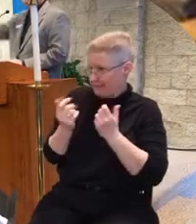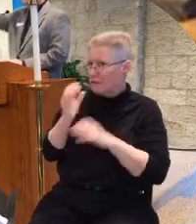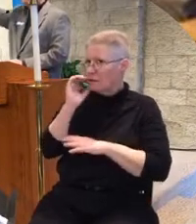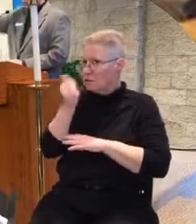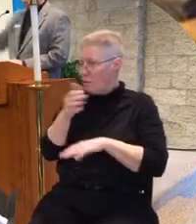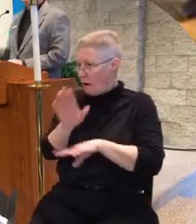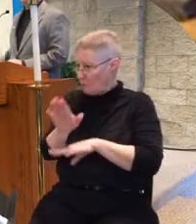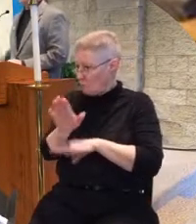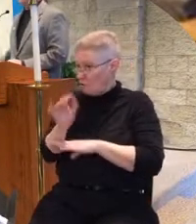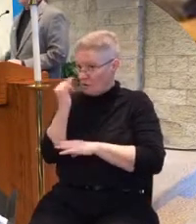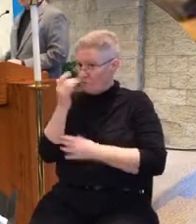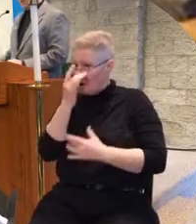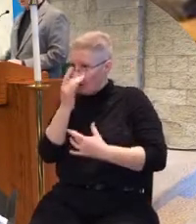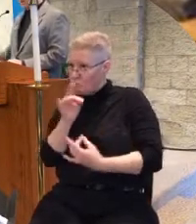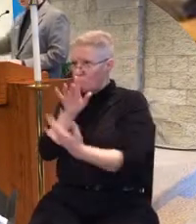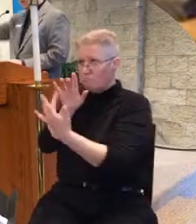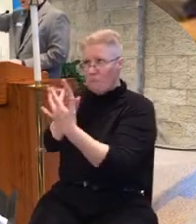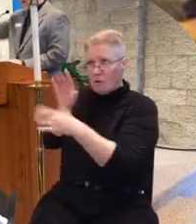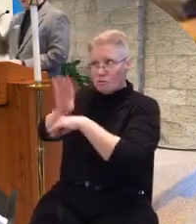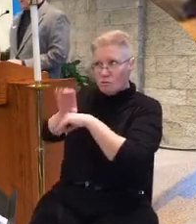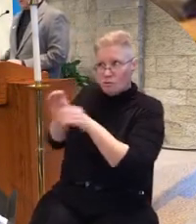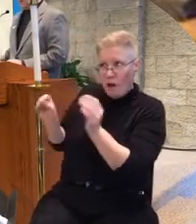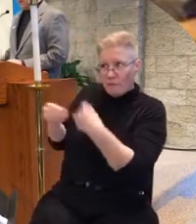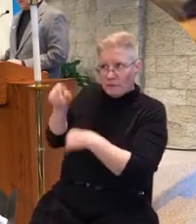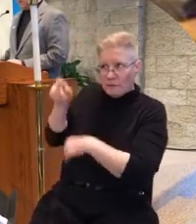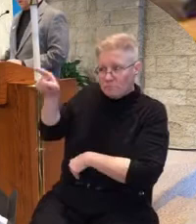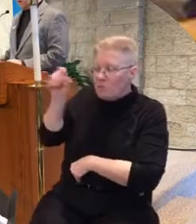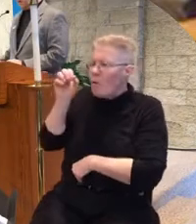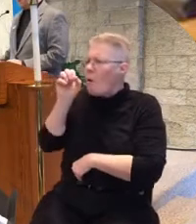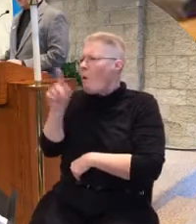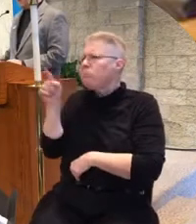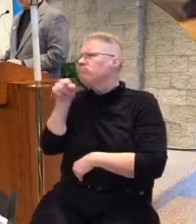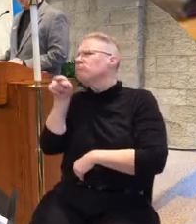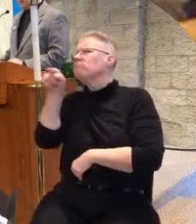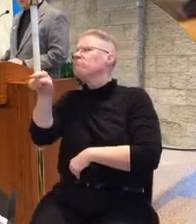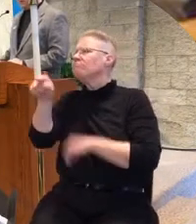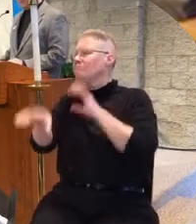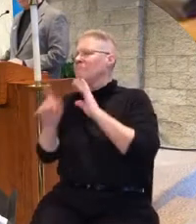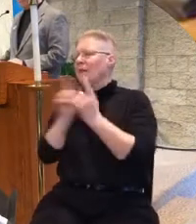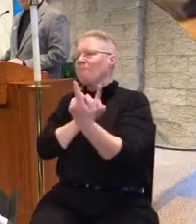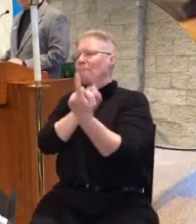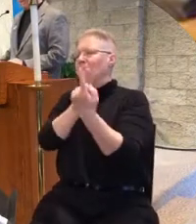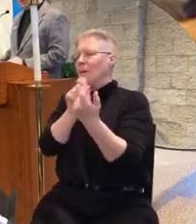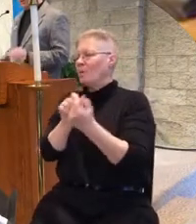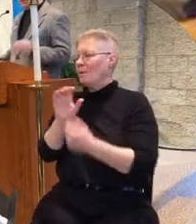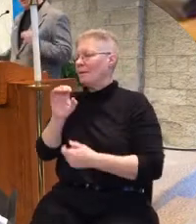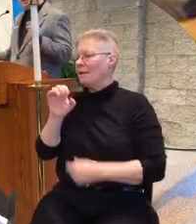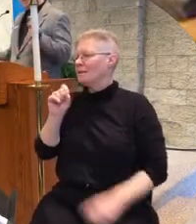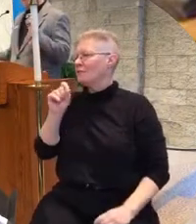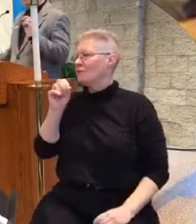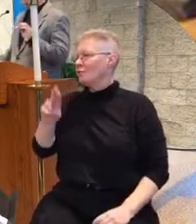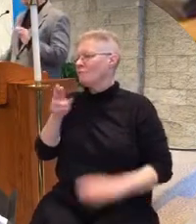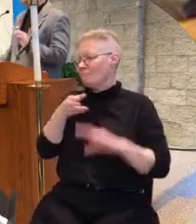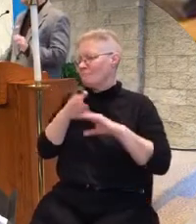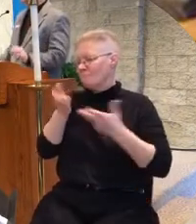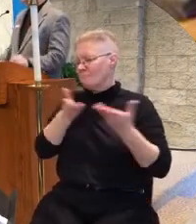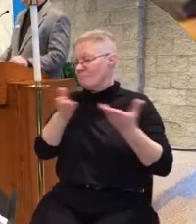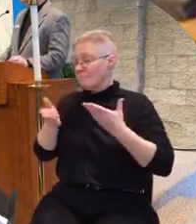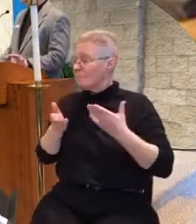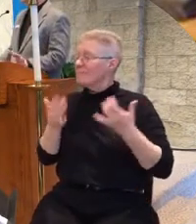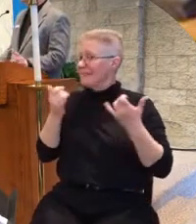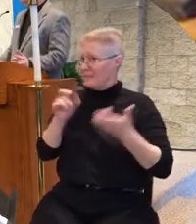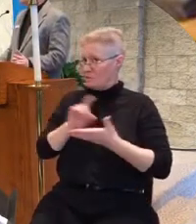church office or go out here and you will find Esther after the service. Here's a rundown of the week.